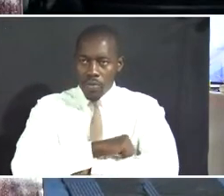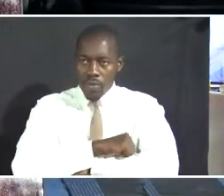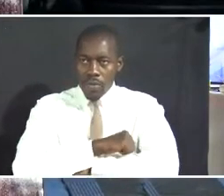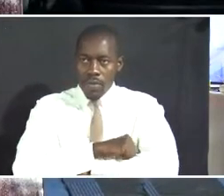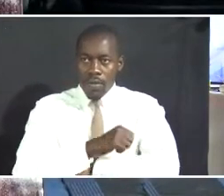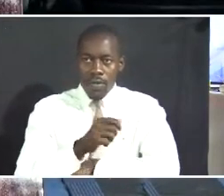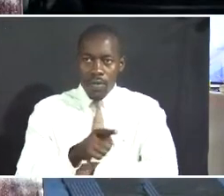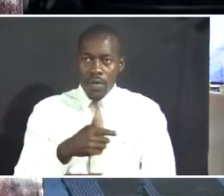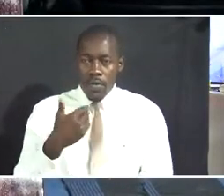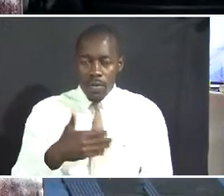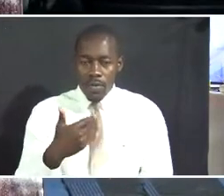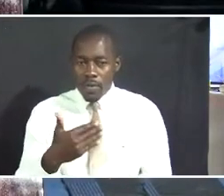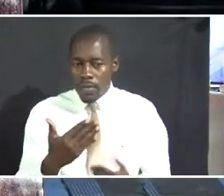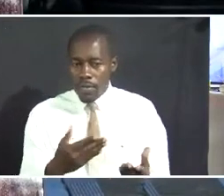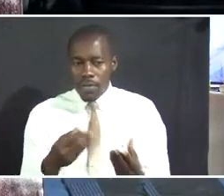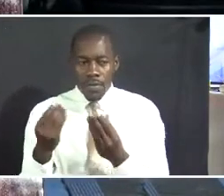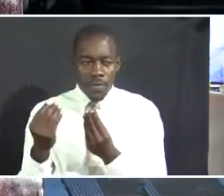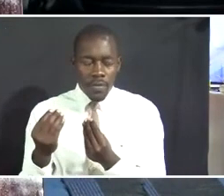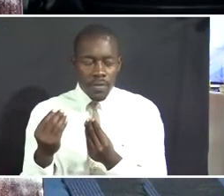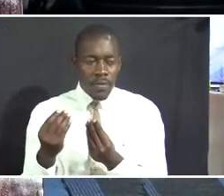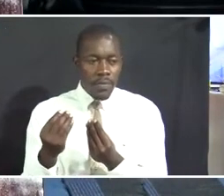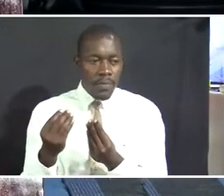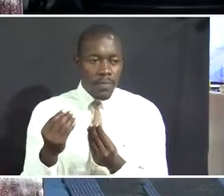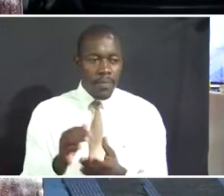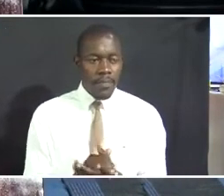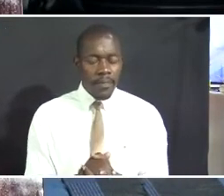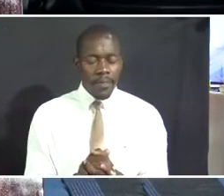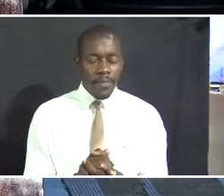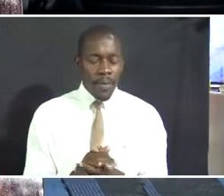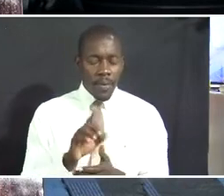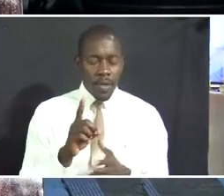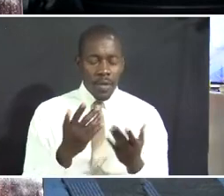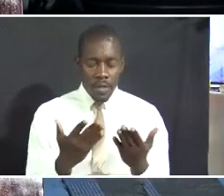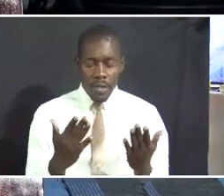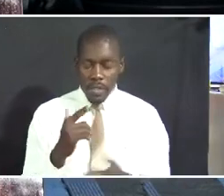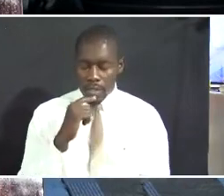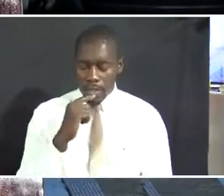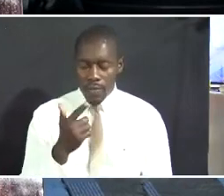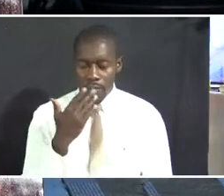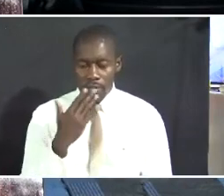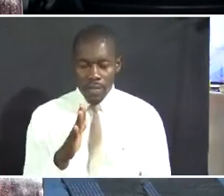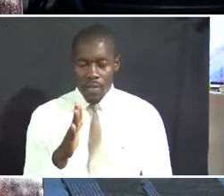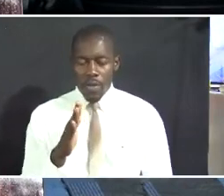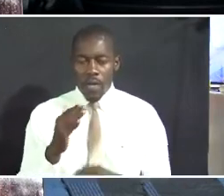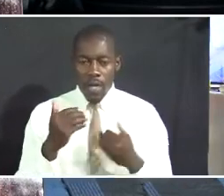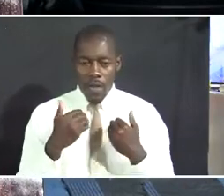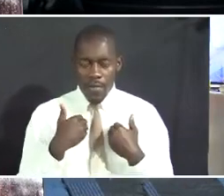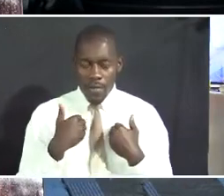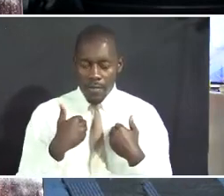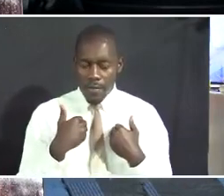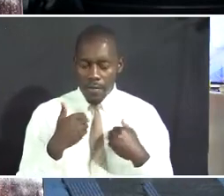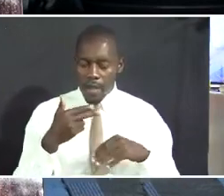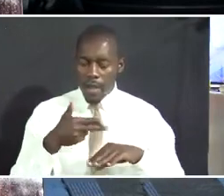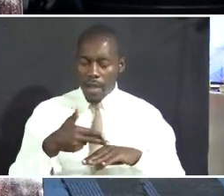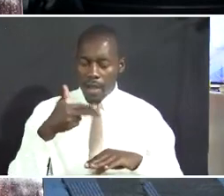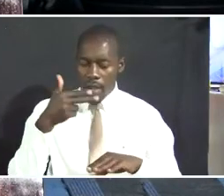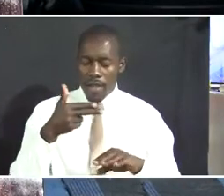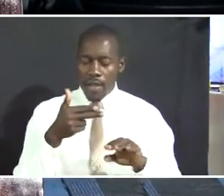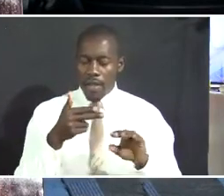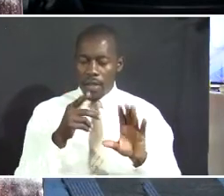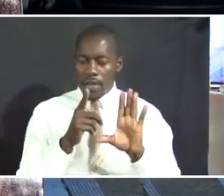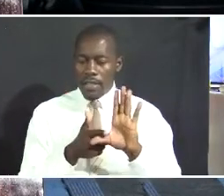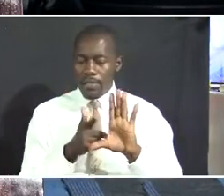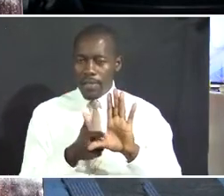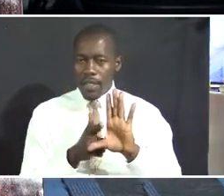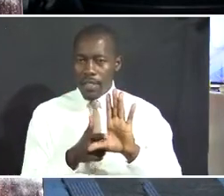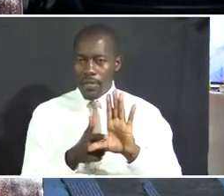recently went there for a class conference, one of the things they were saying is there is high lesbianism even in